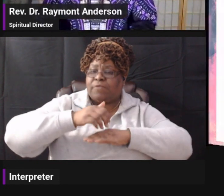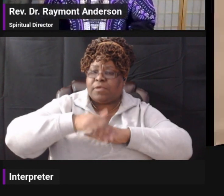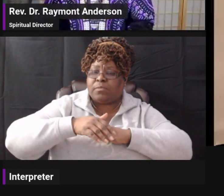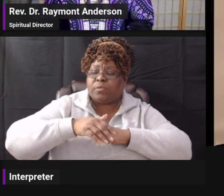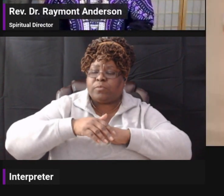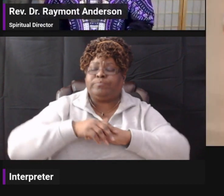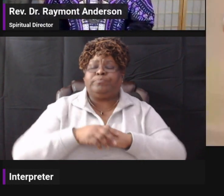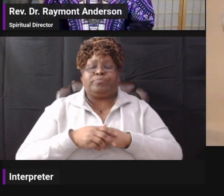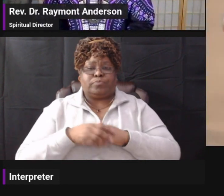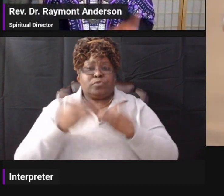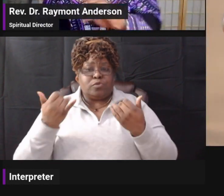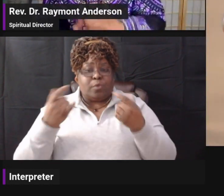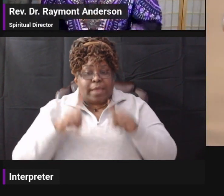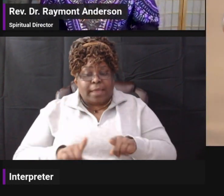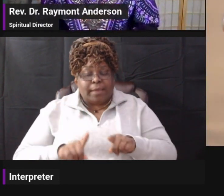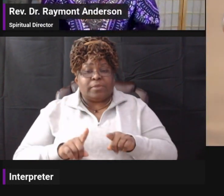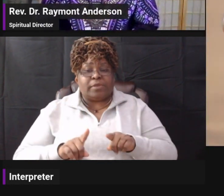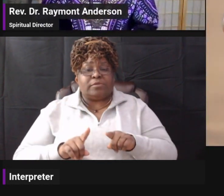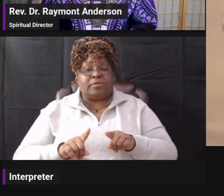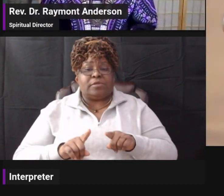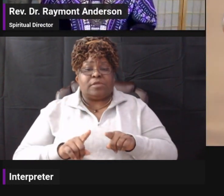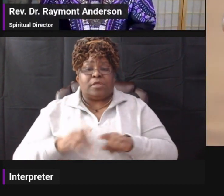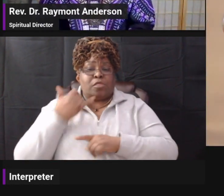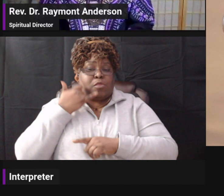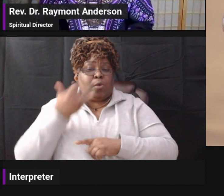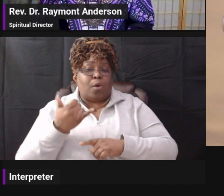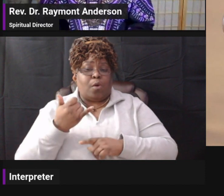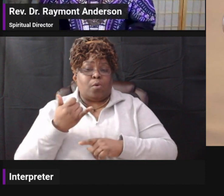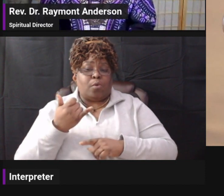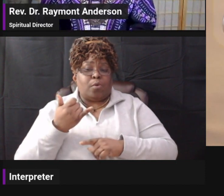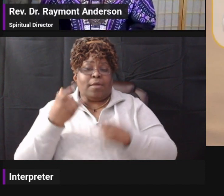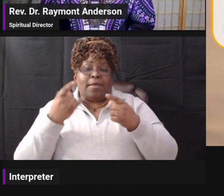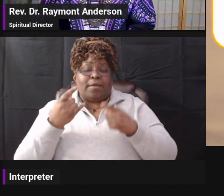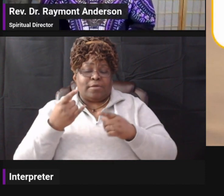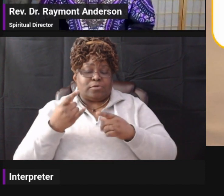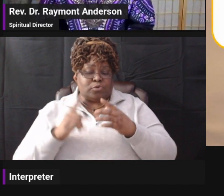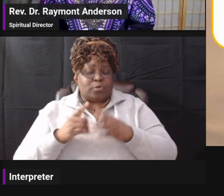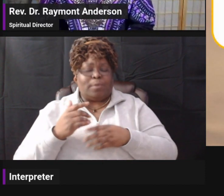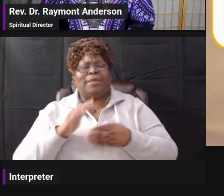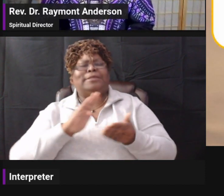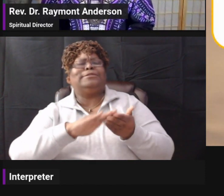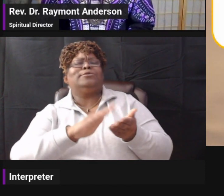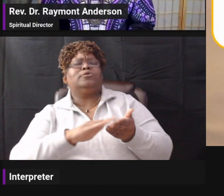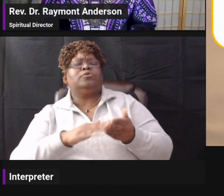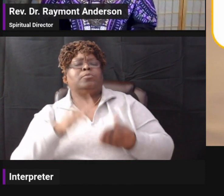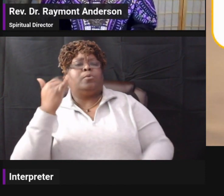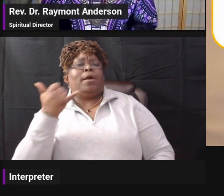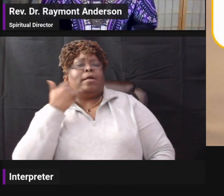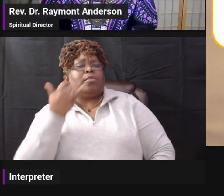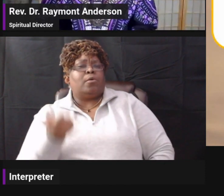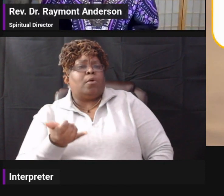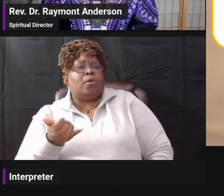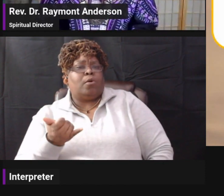available. So then when the call comes, it's not so much a matter of, excuse me,